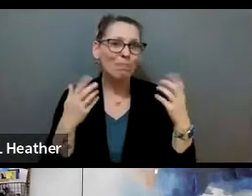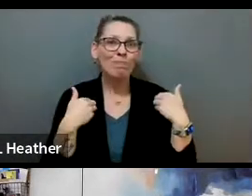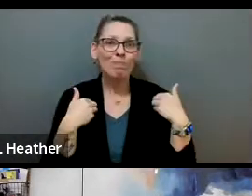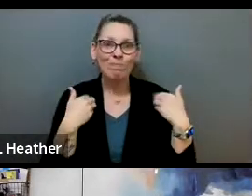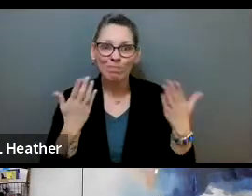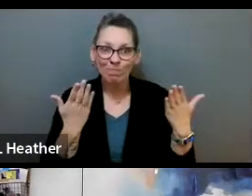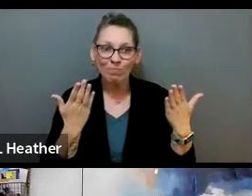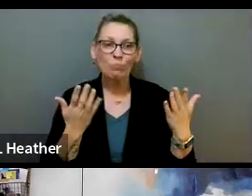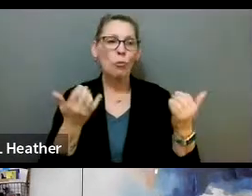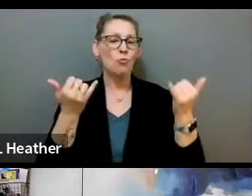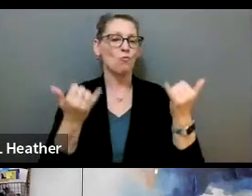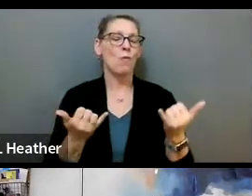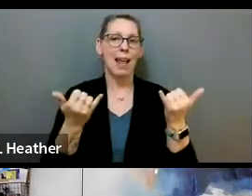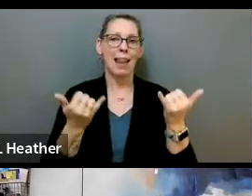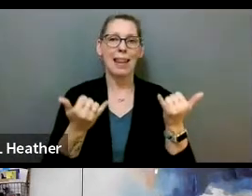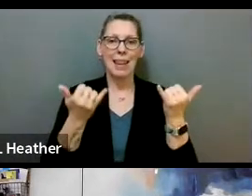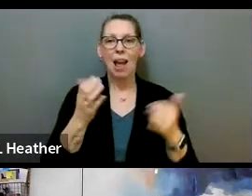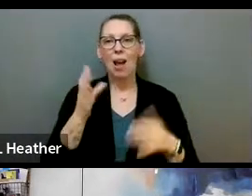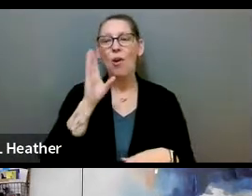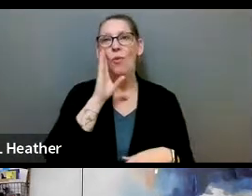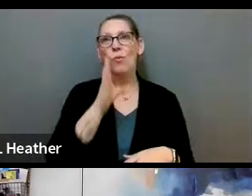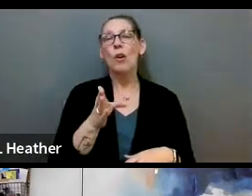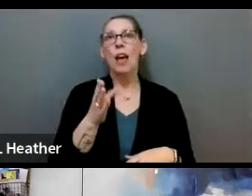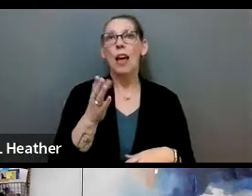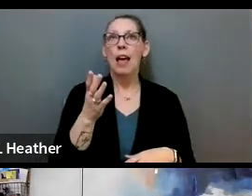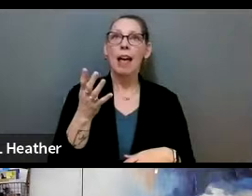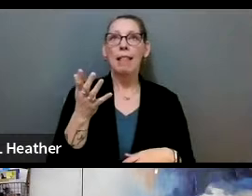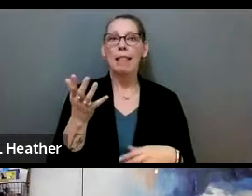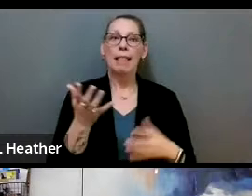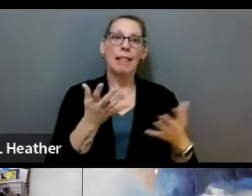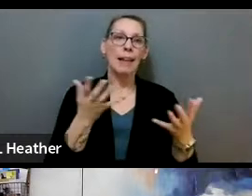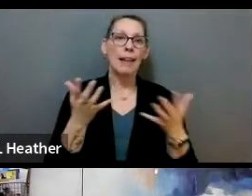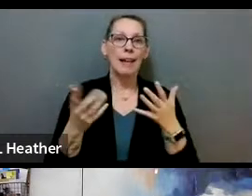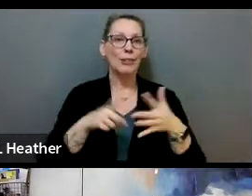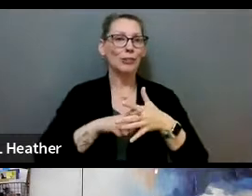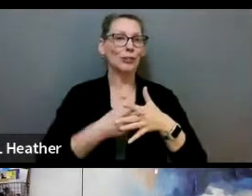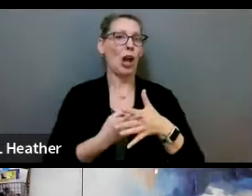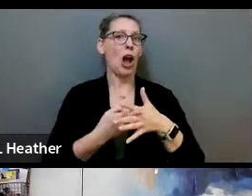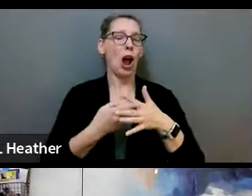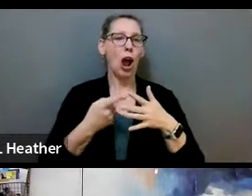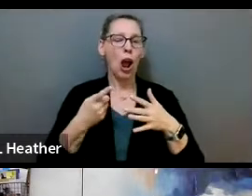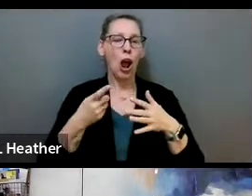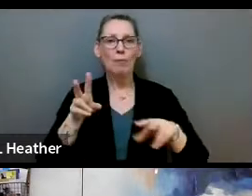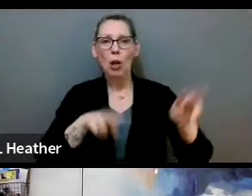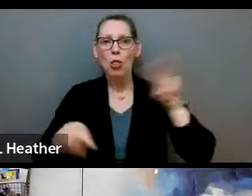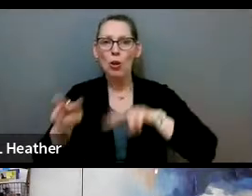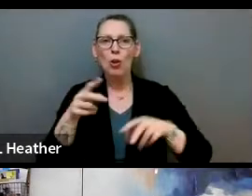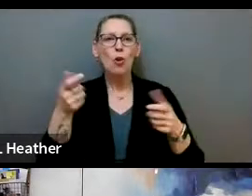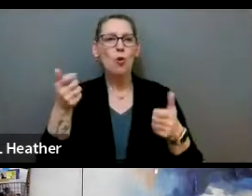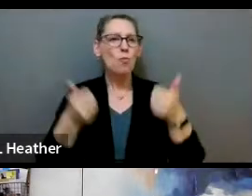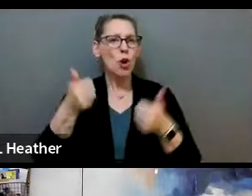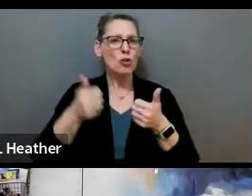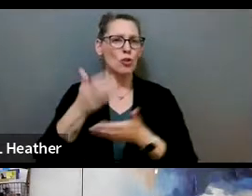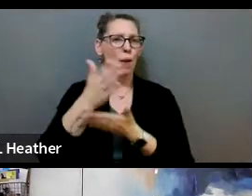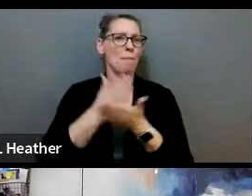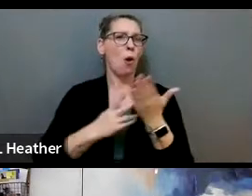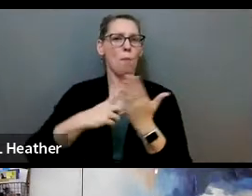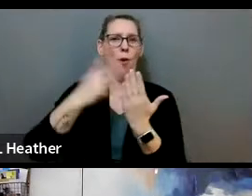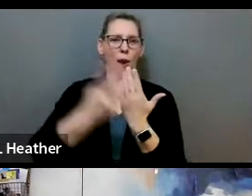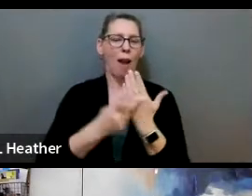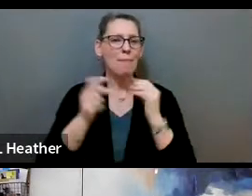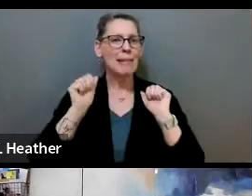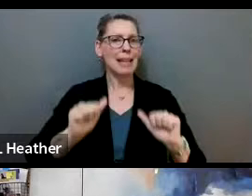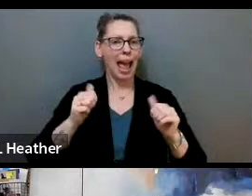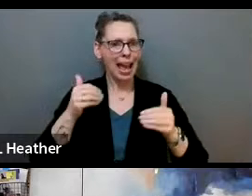right now we're going to start looking at what parts of the program we can move